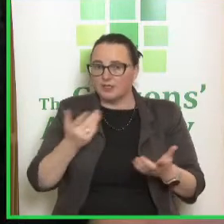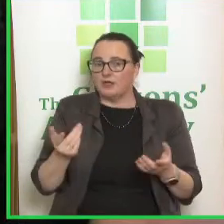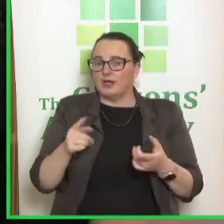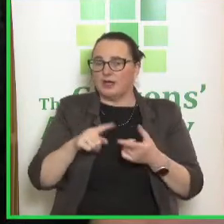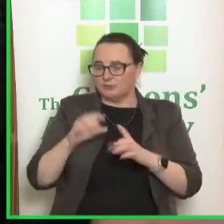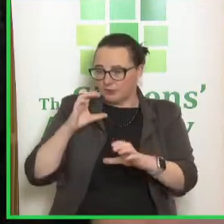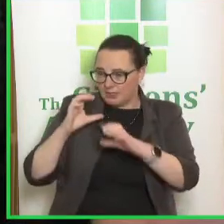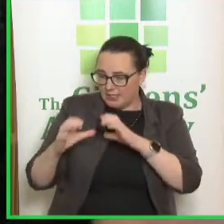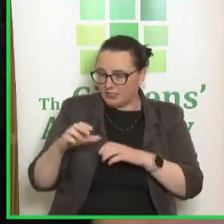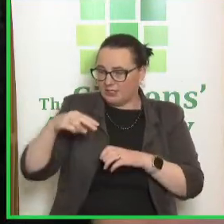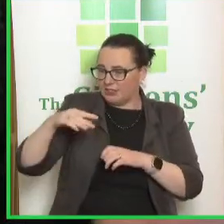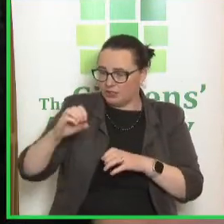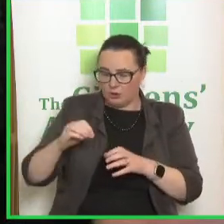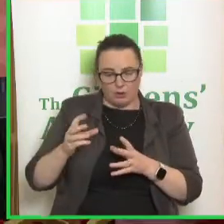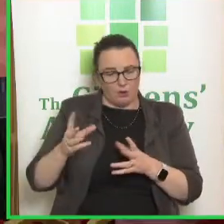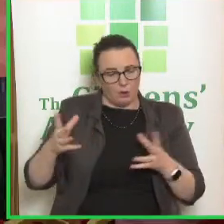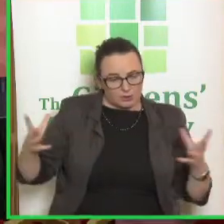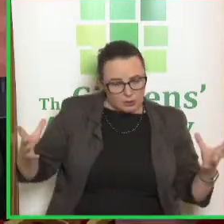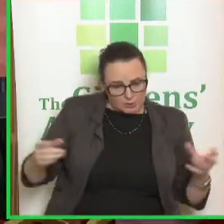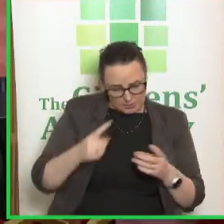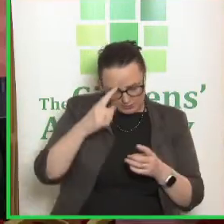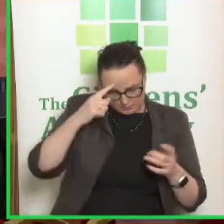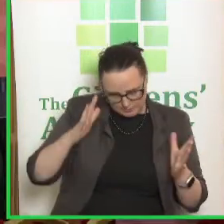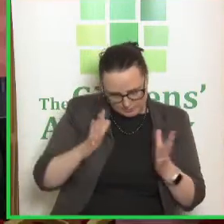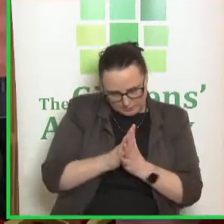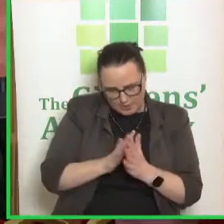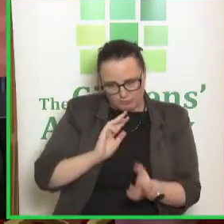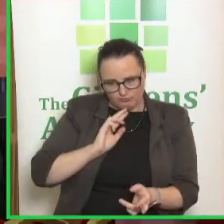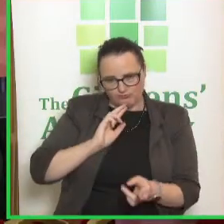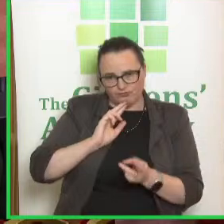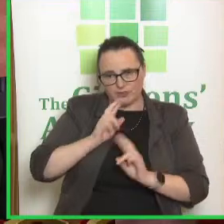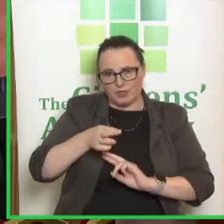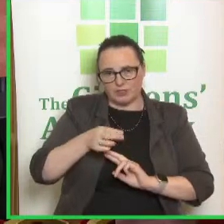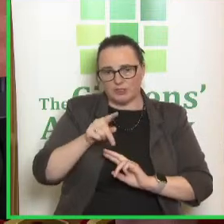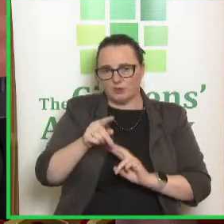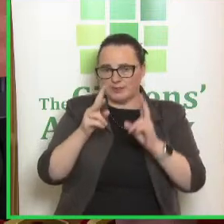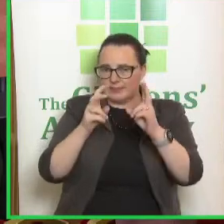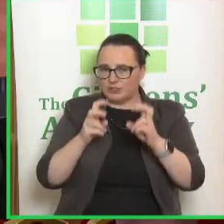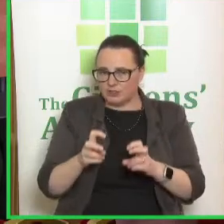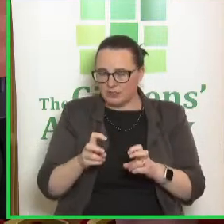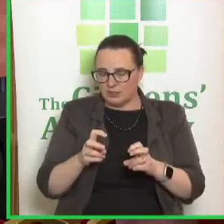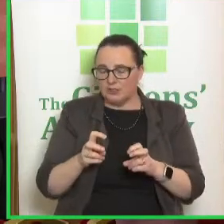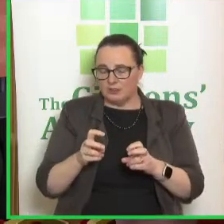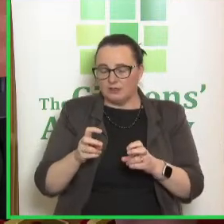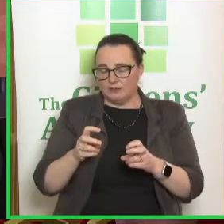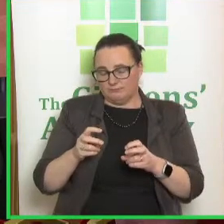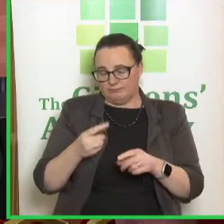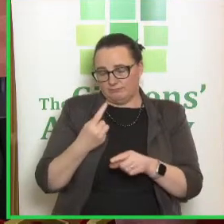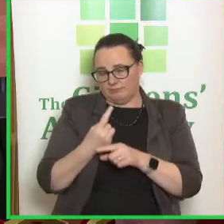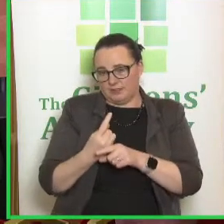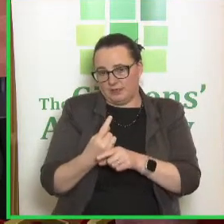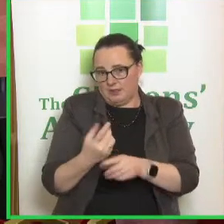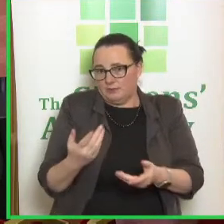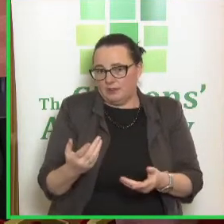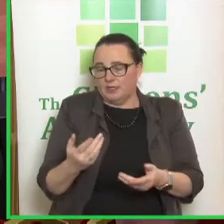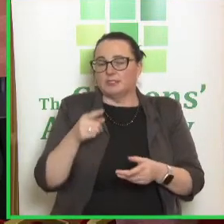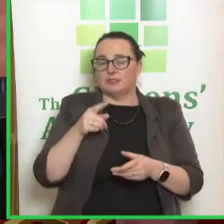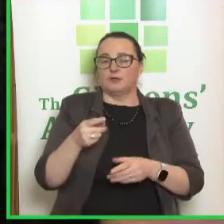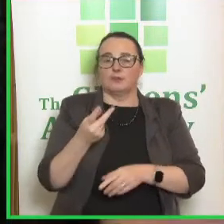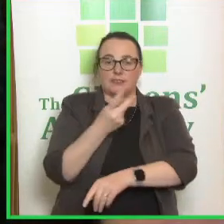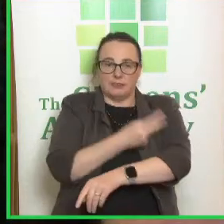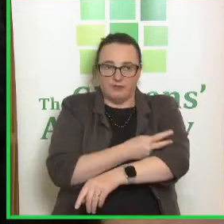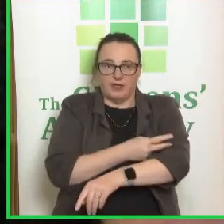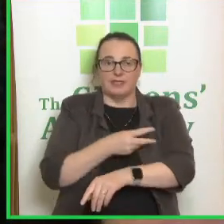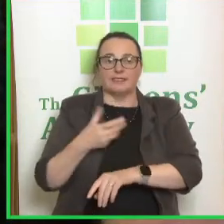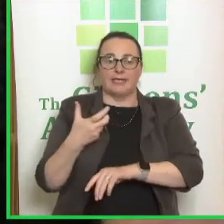the NGO sector all responded together to address those issues. Those issues are going to be with us now. So the supervised injecting facility, while